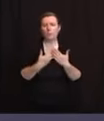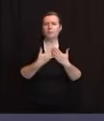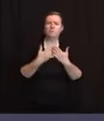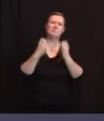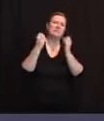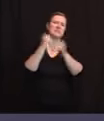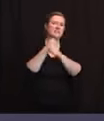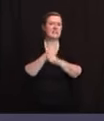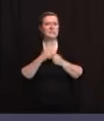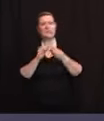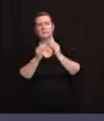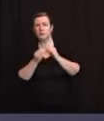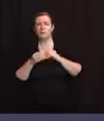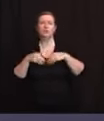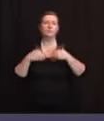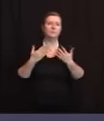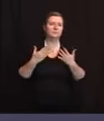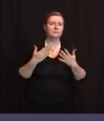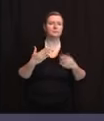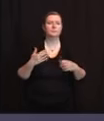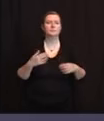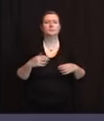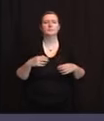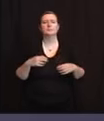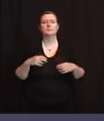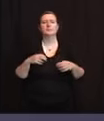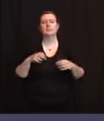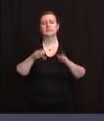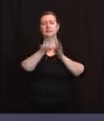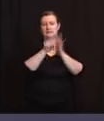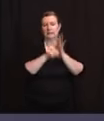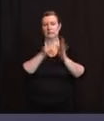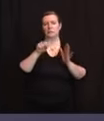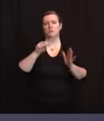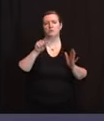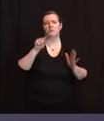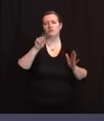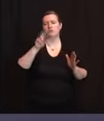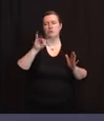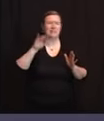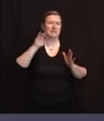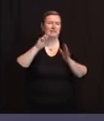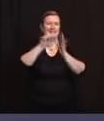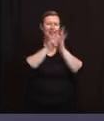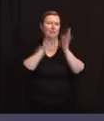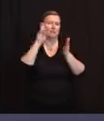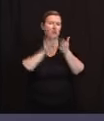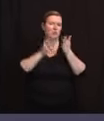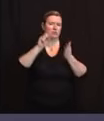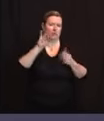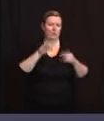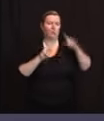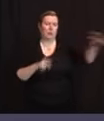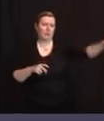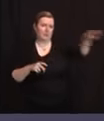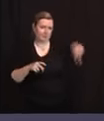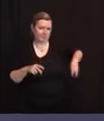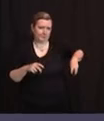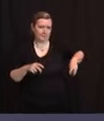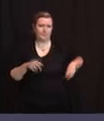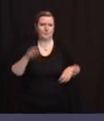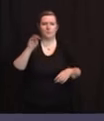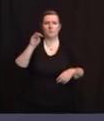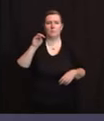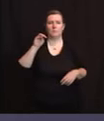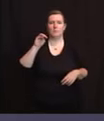we'll be joined by Treasurer Liz Moyo to talk about the budget impact that this is having. And she's also, I think, going